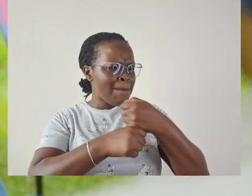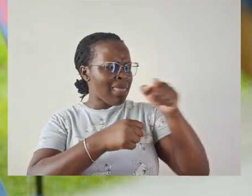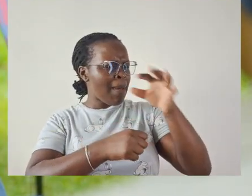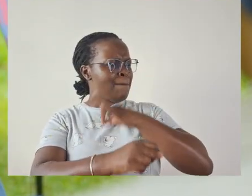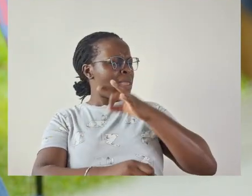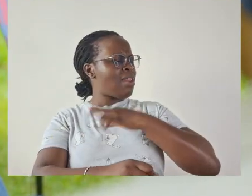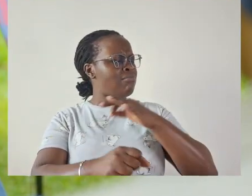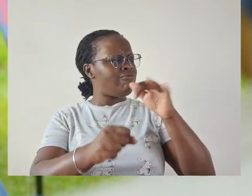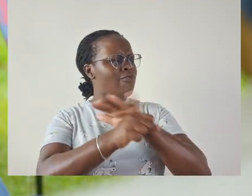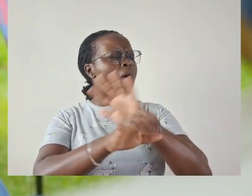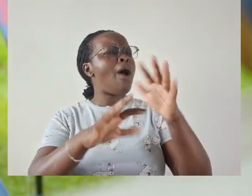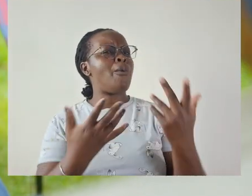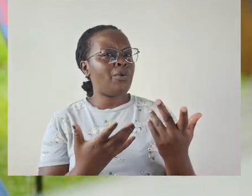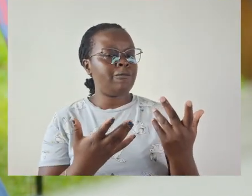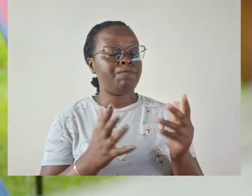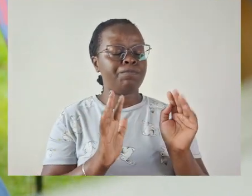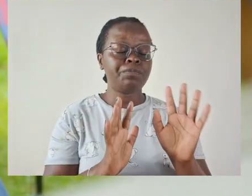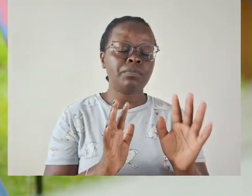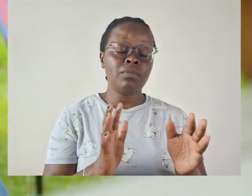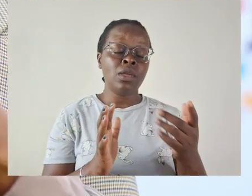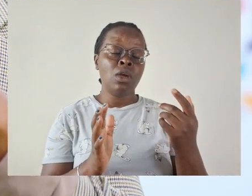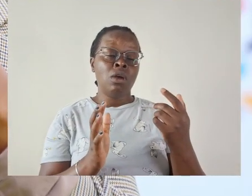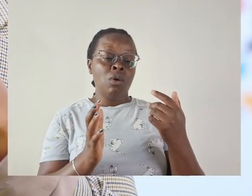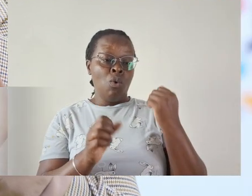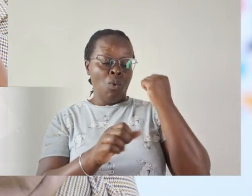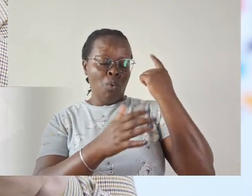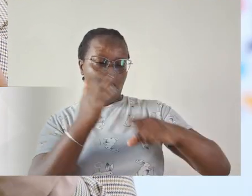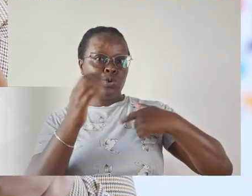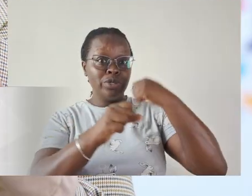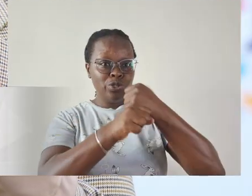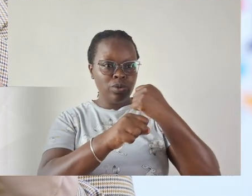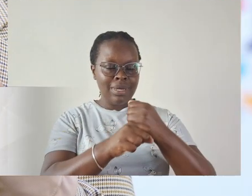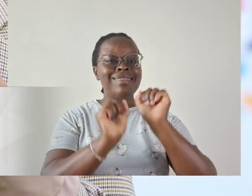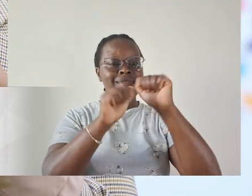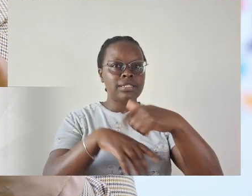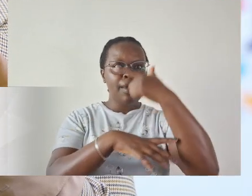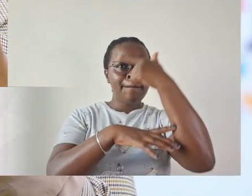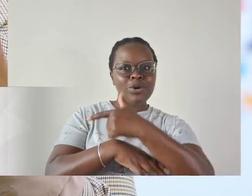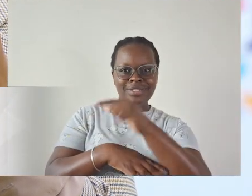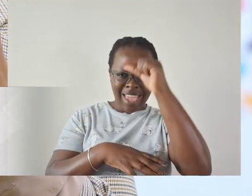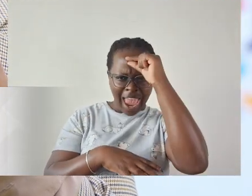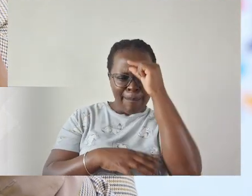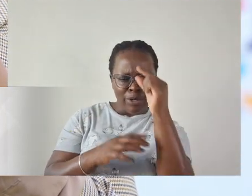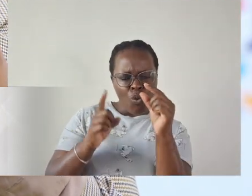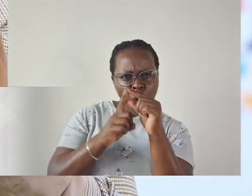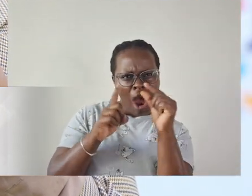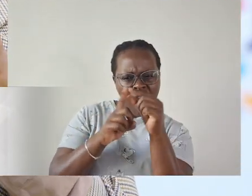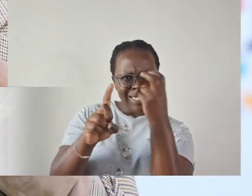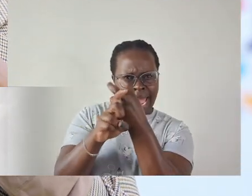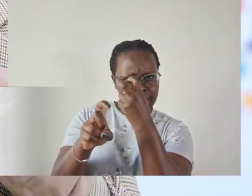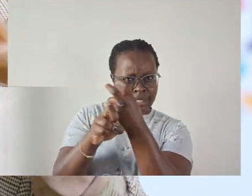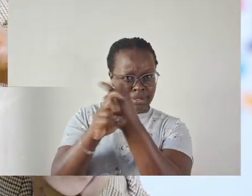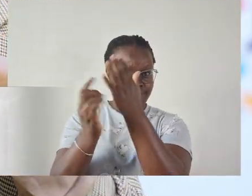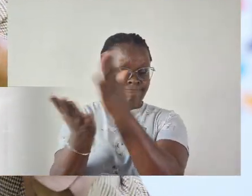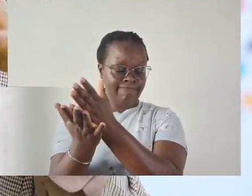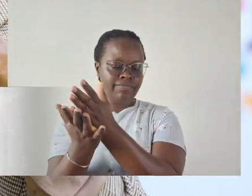to break the policy down for them? So we simplify everything into child-friendly language. So for us at Mtoto